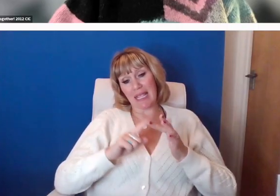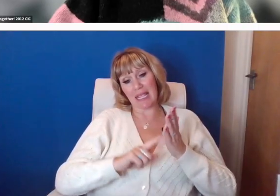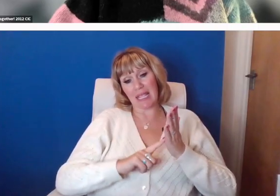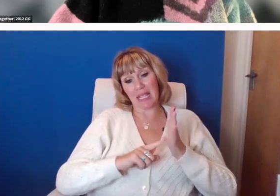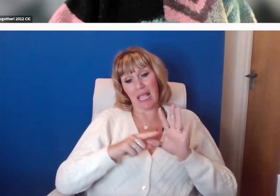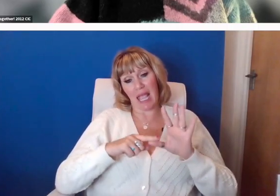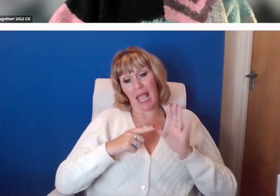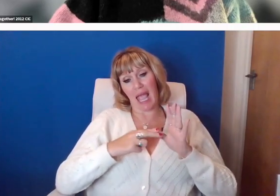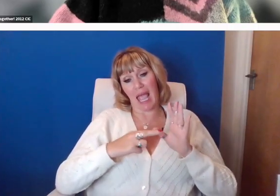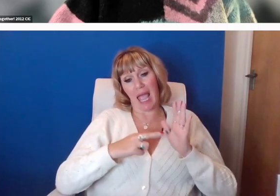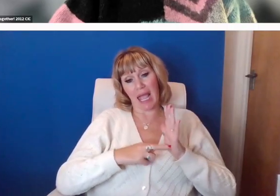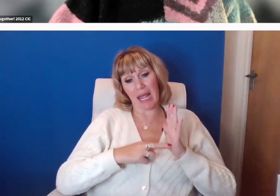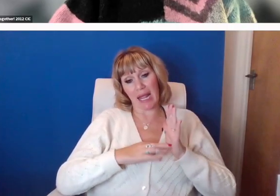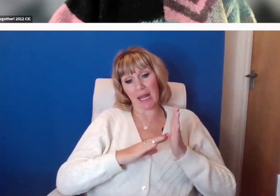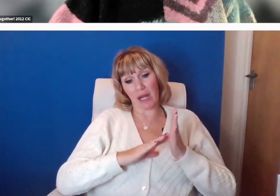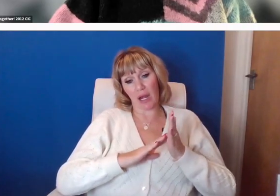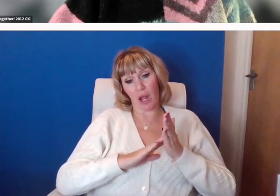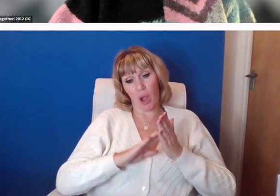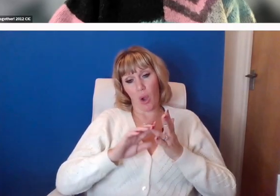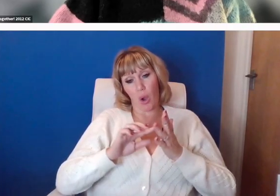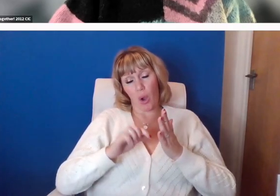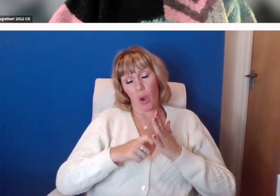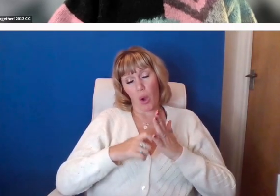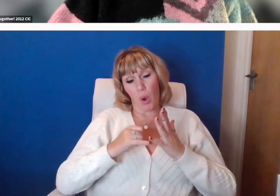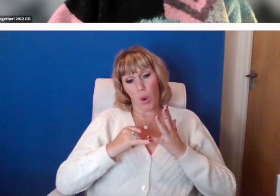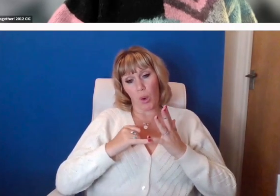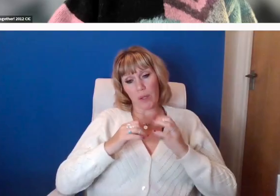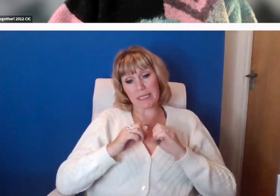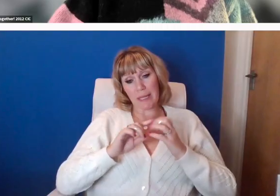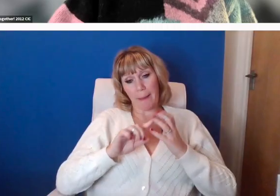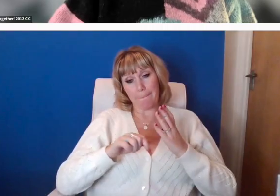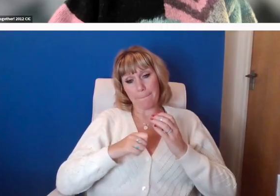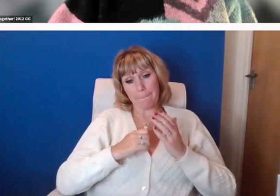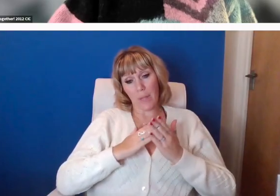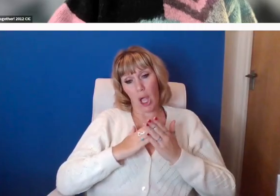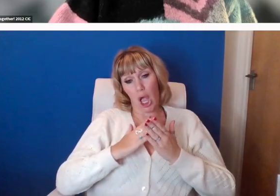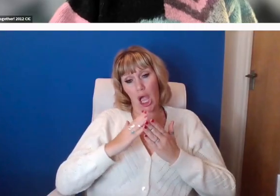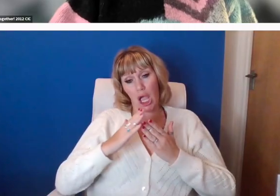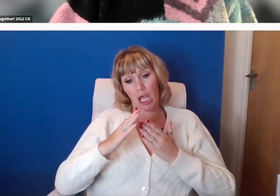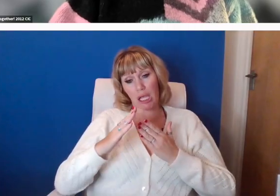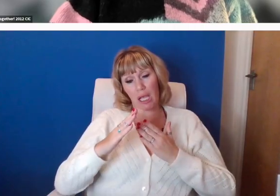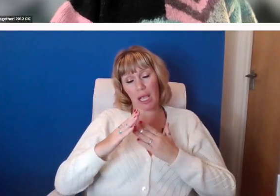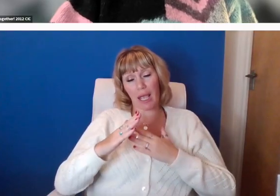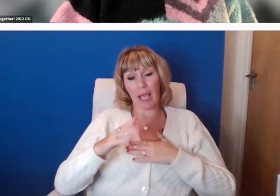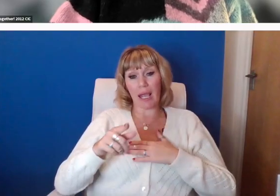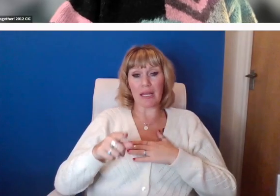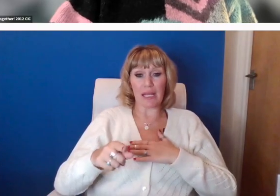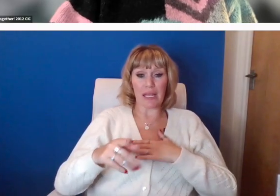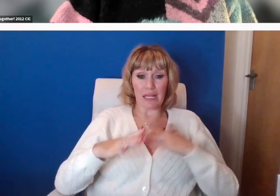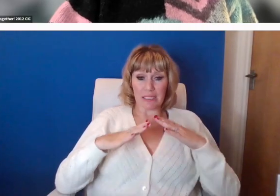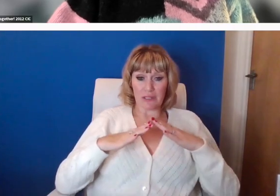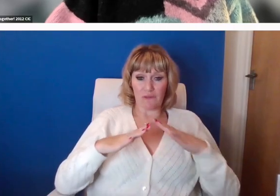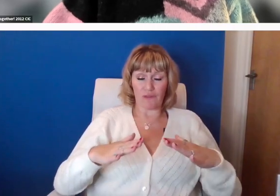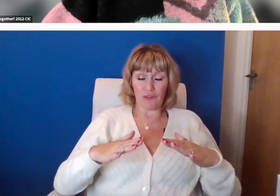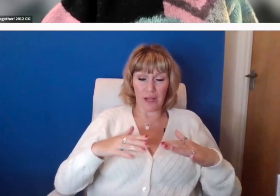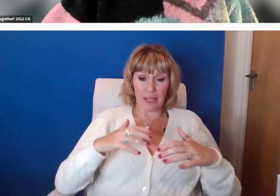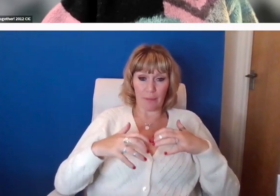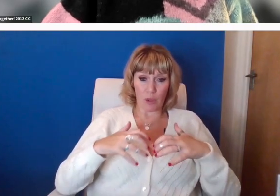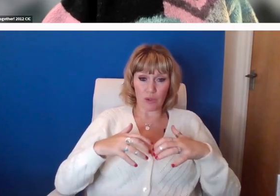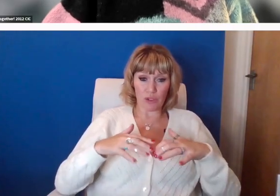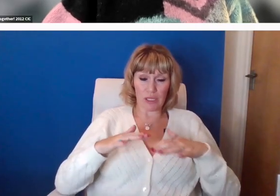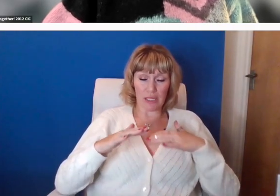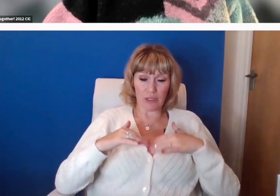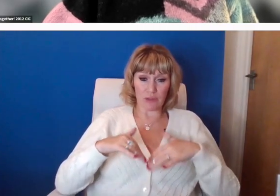Up and Feeling Blue from 2023, and it's free motion machine embroidery.